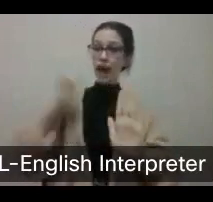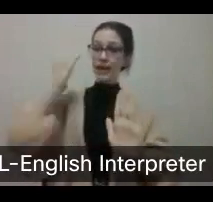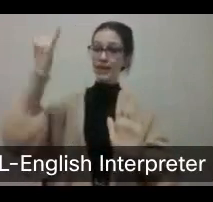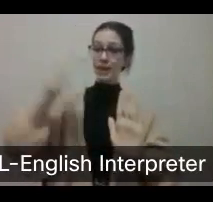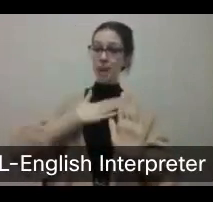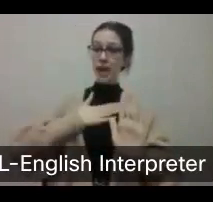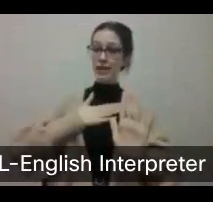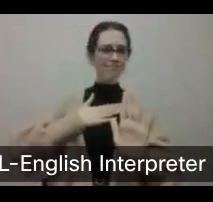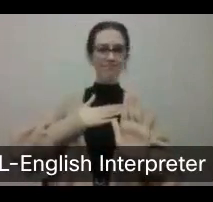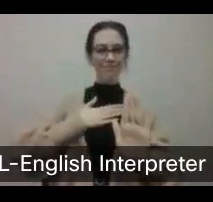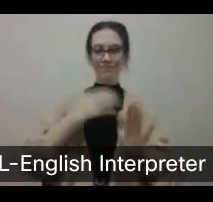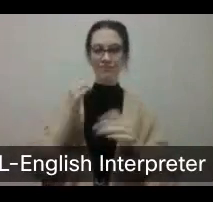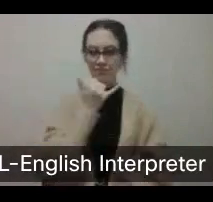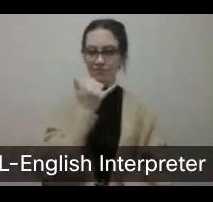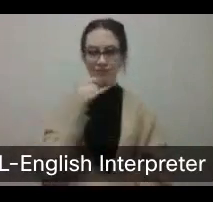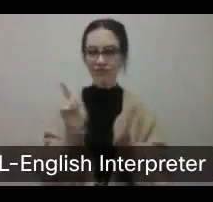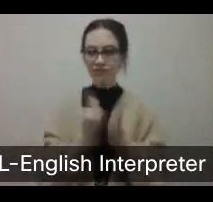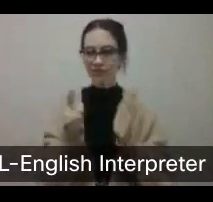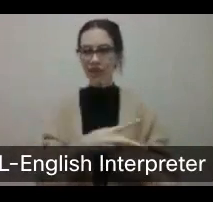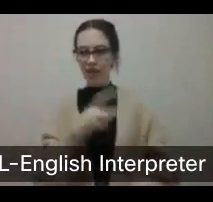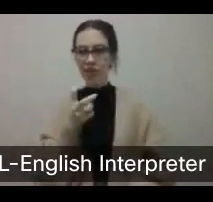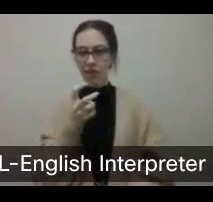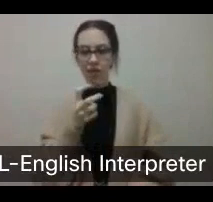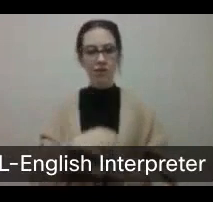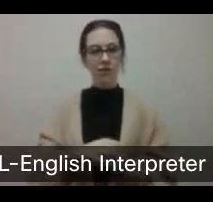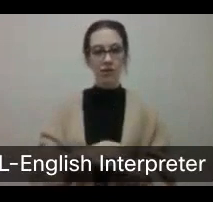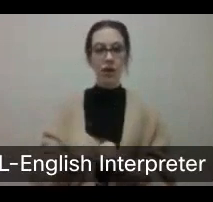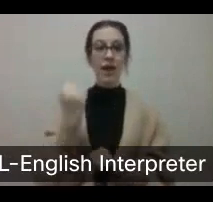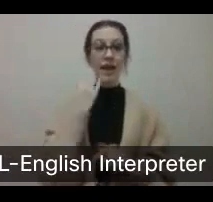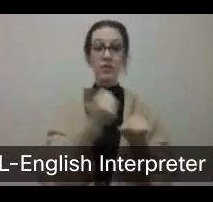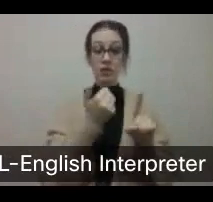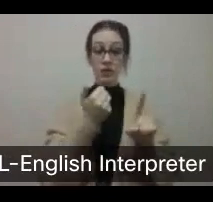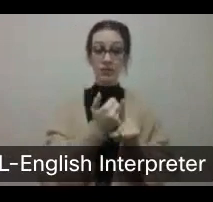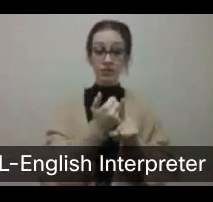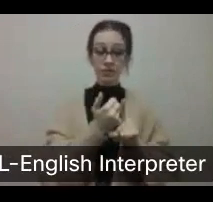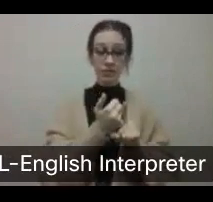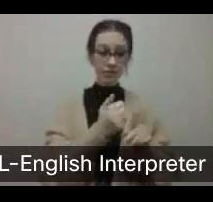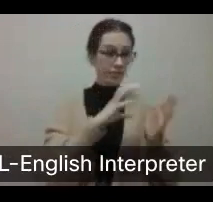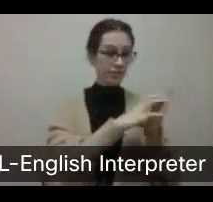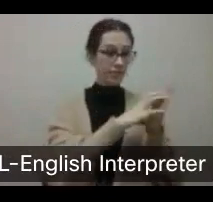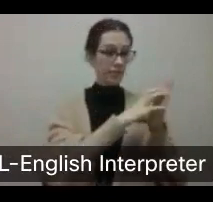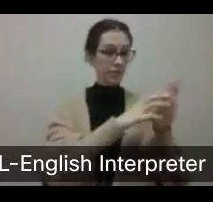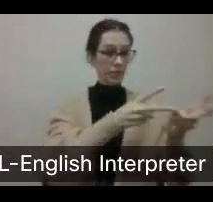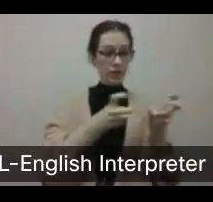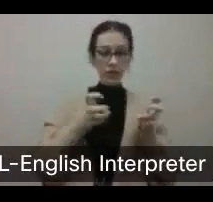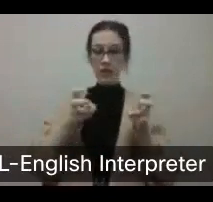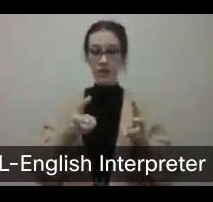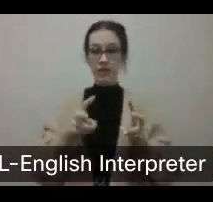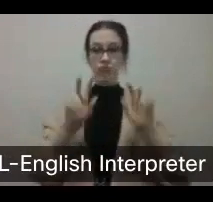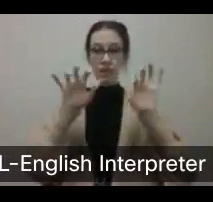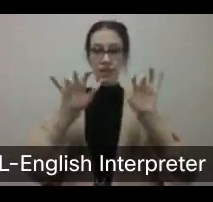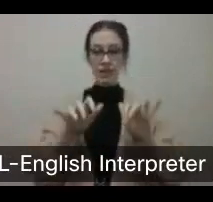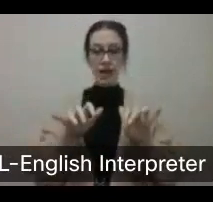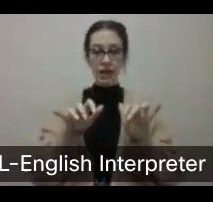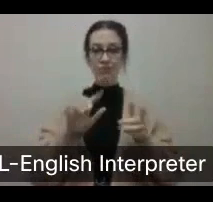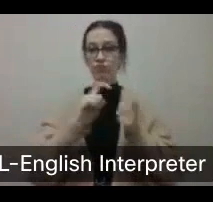within quotation marks, or if you're writing something in your own words, if it was not your own original idea, you need to give